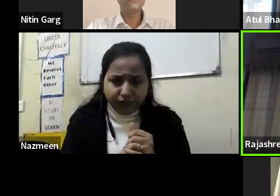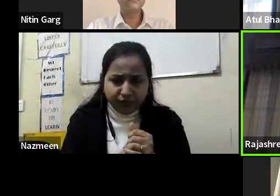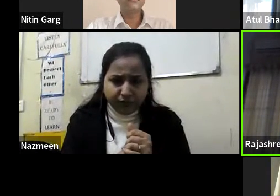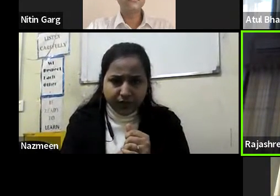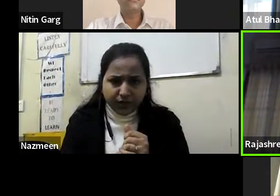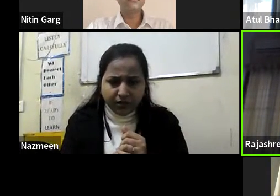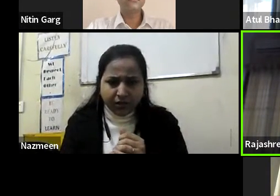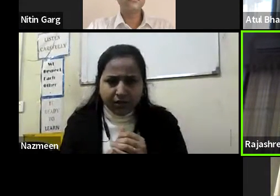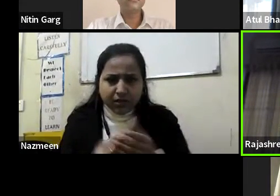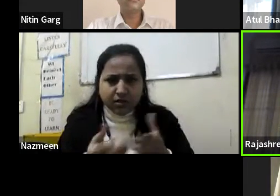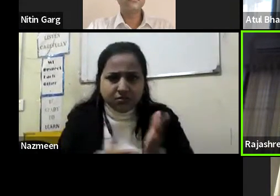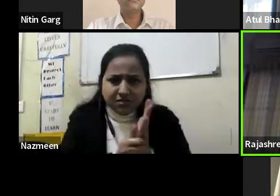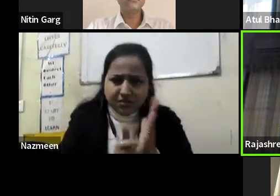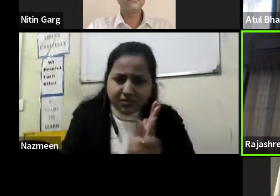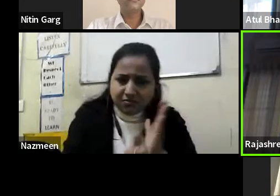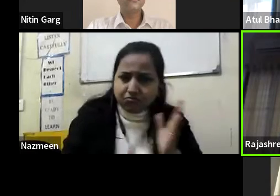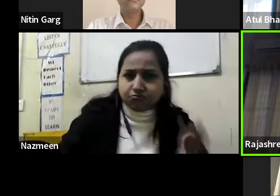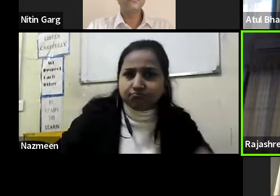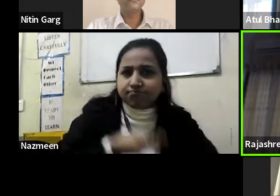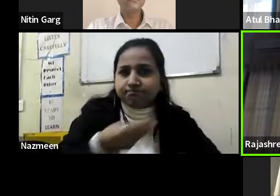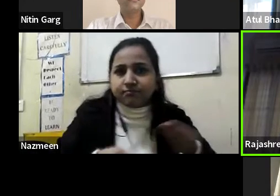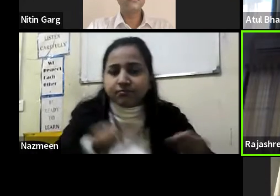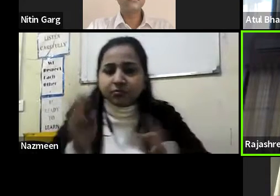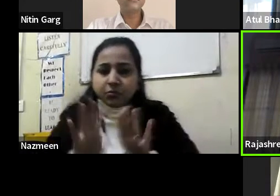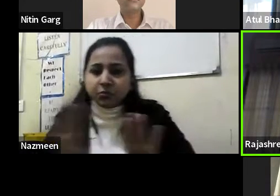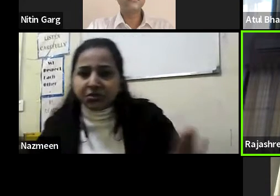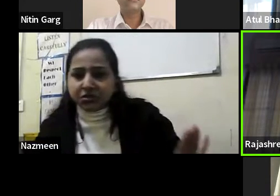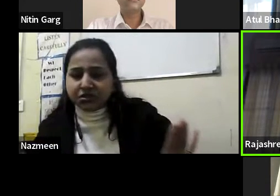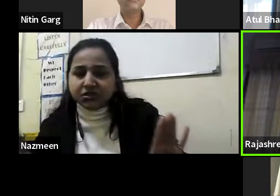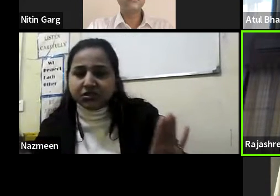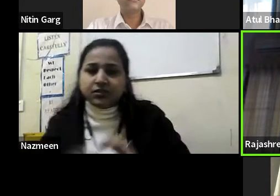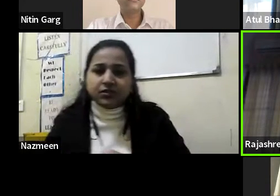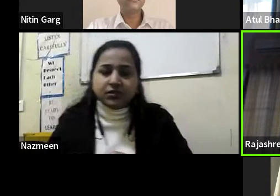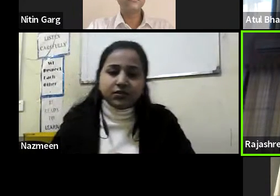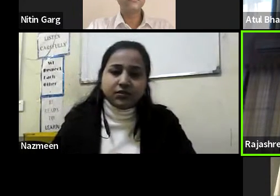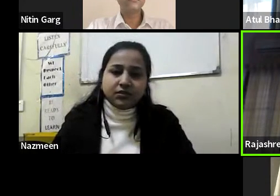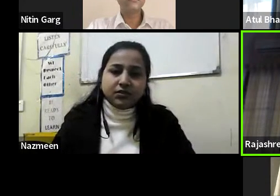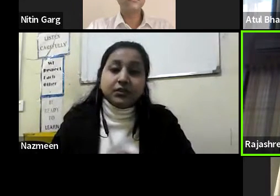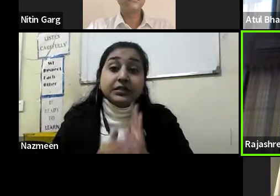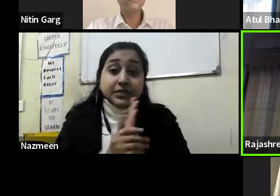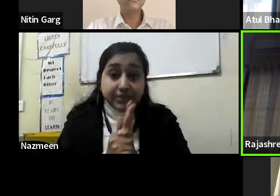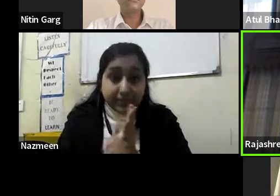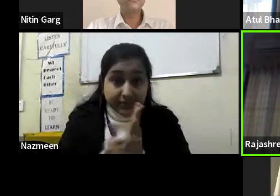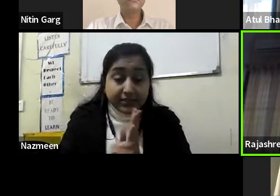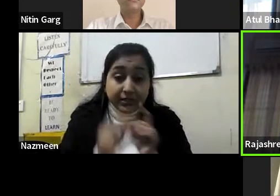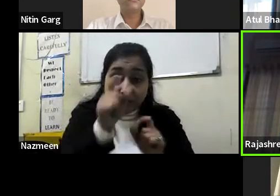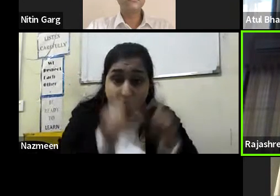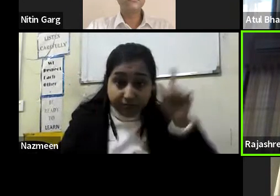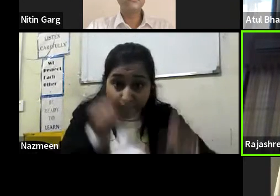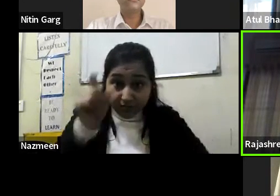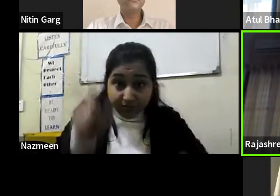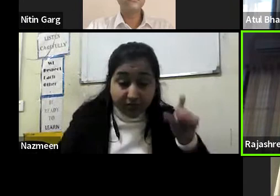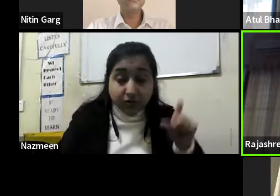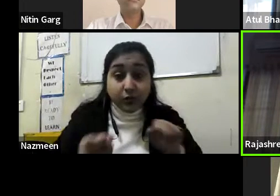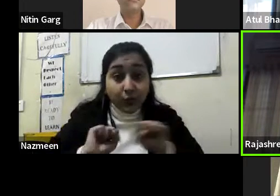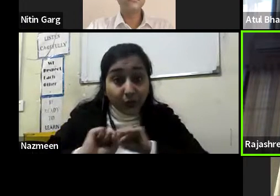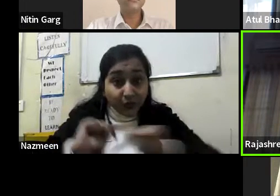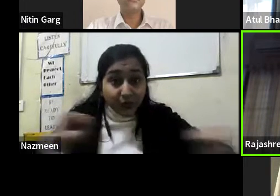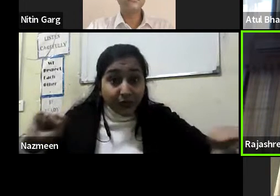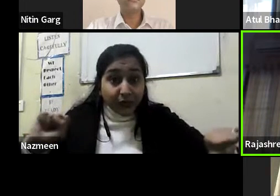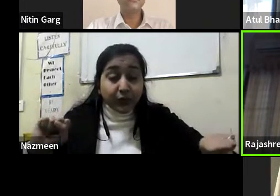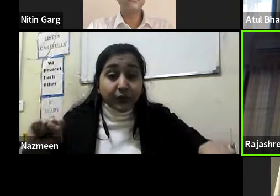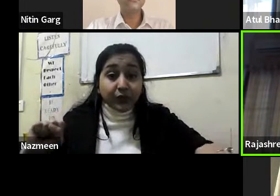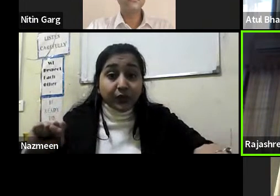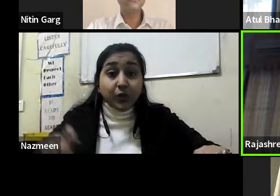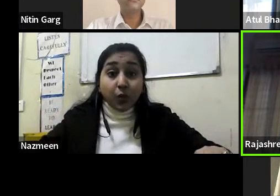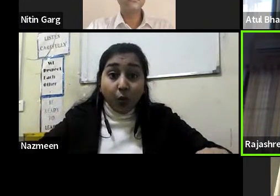cannot be skilling people just for livelihood anymore. Okay, we have to skill people. We will have to nurture the